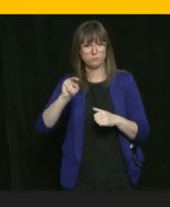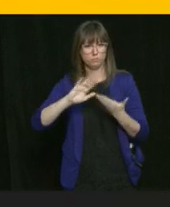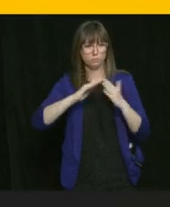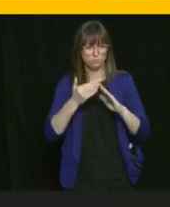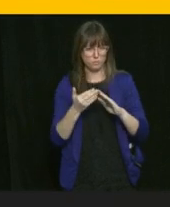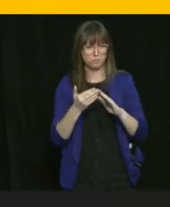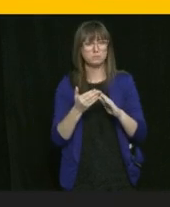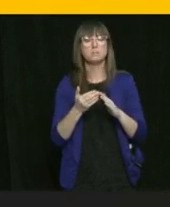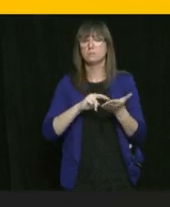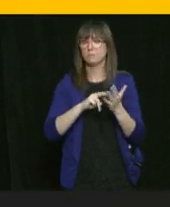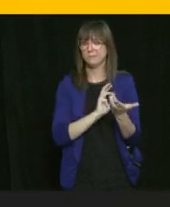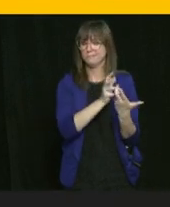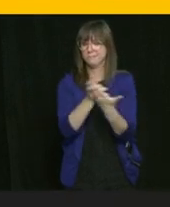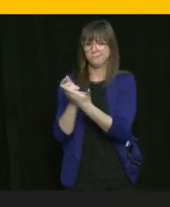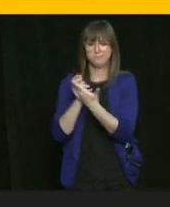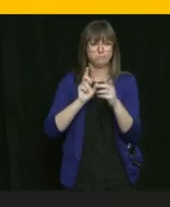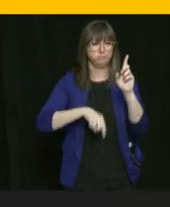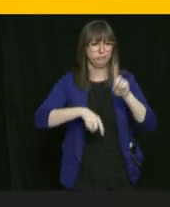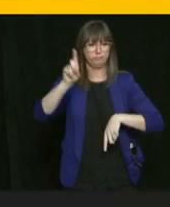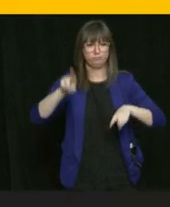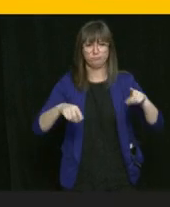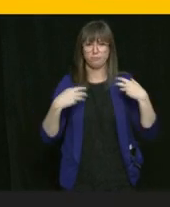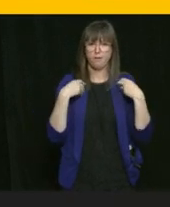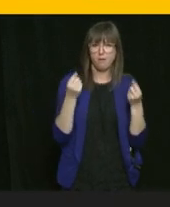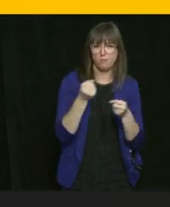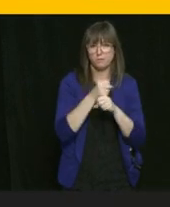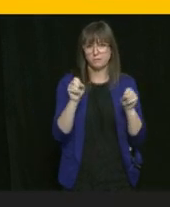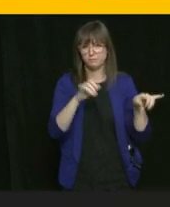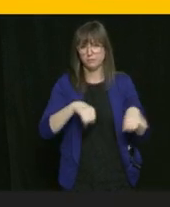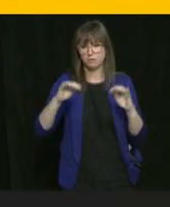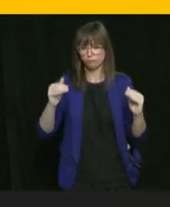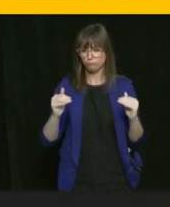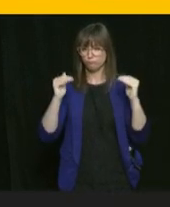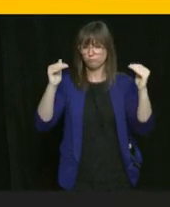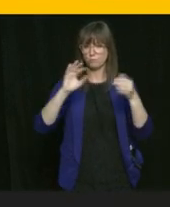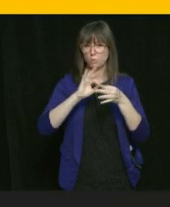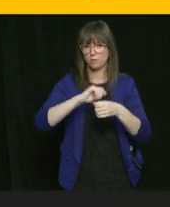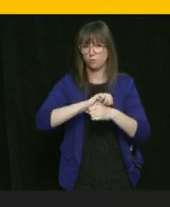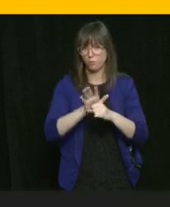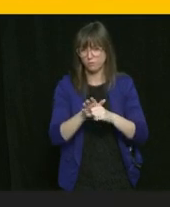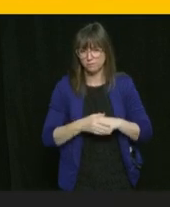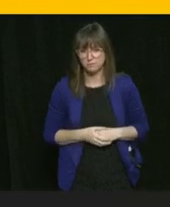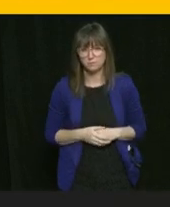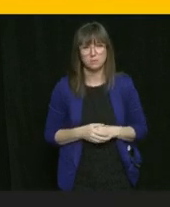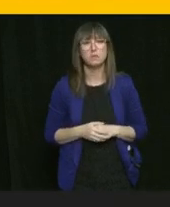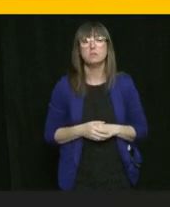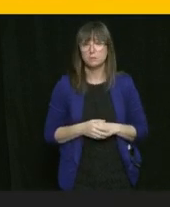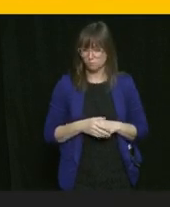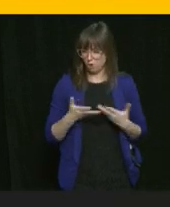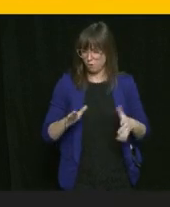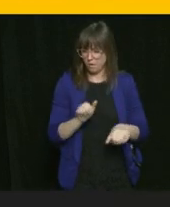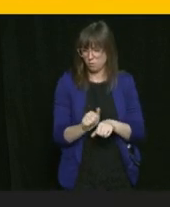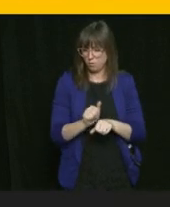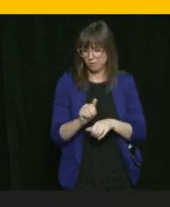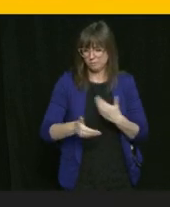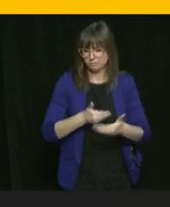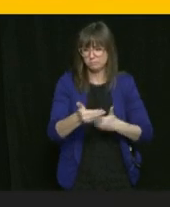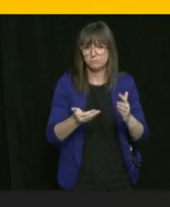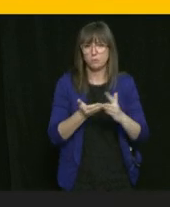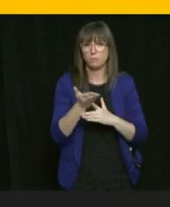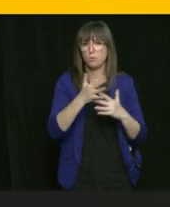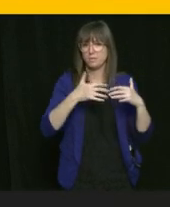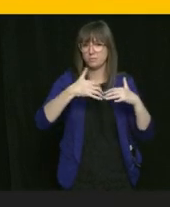a range of COVID-19 health and safety standards. This builds on the work already being done through the Indigenous